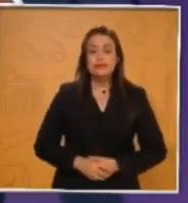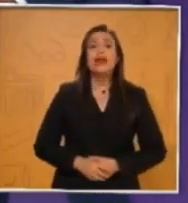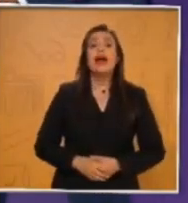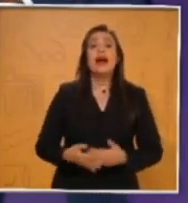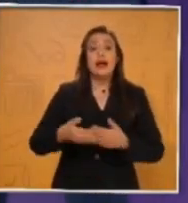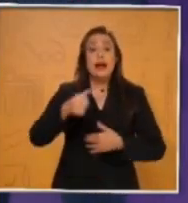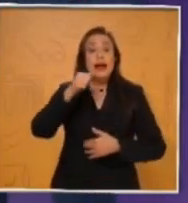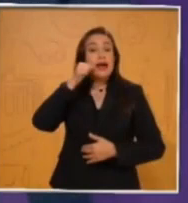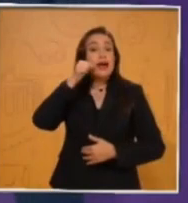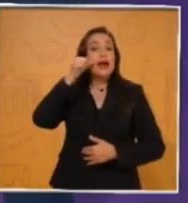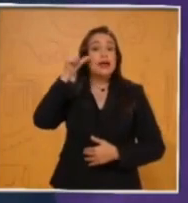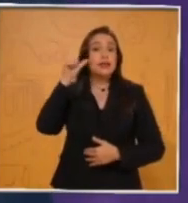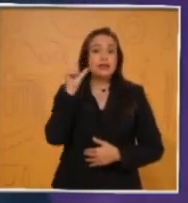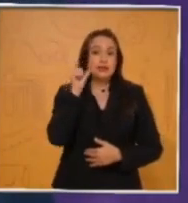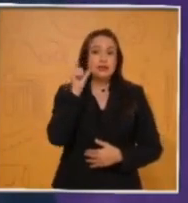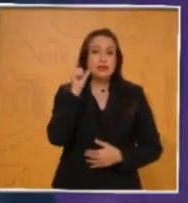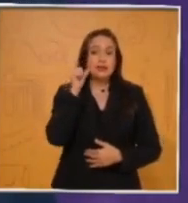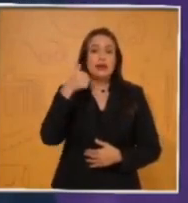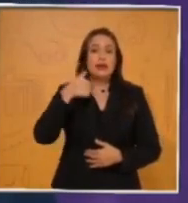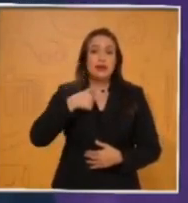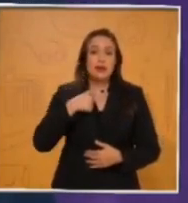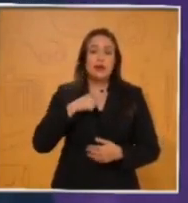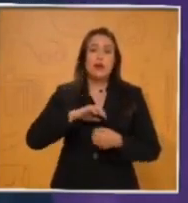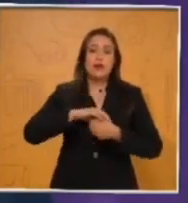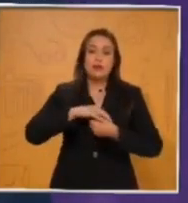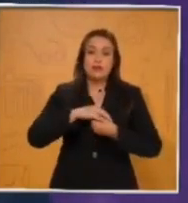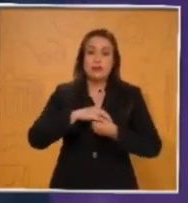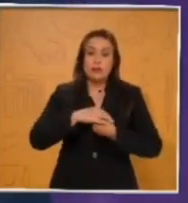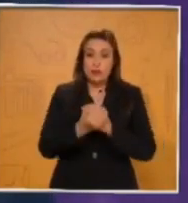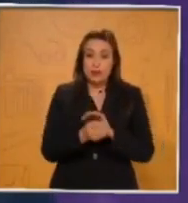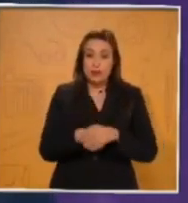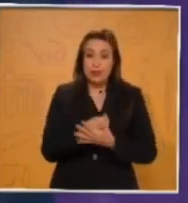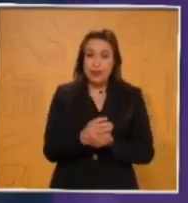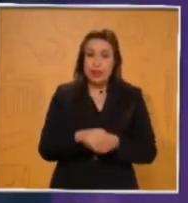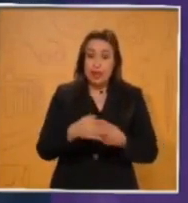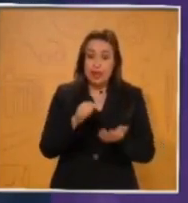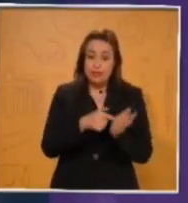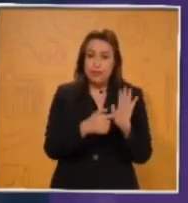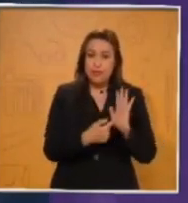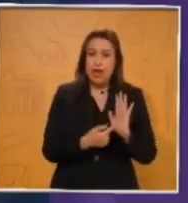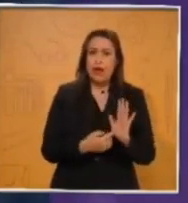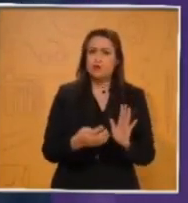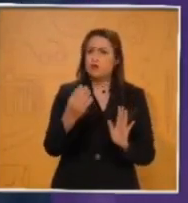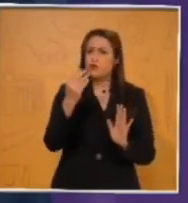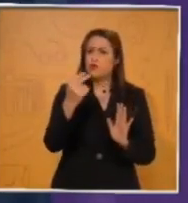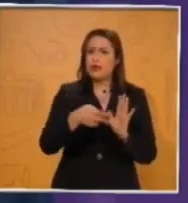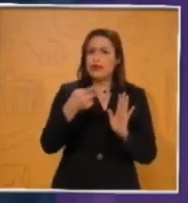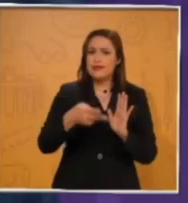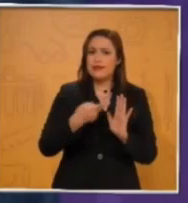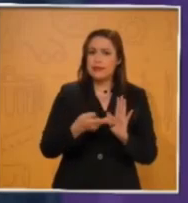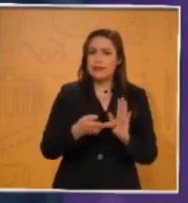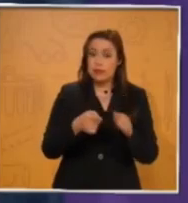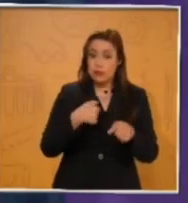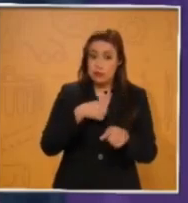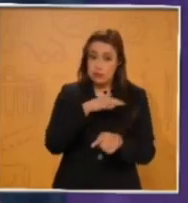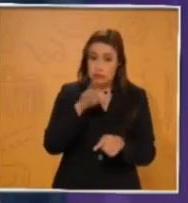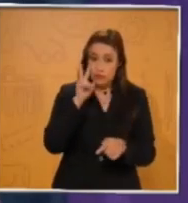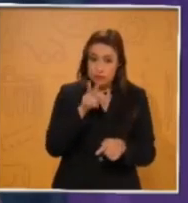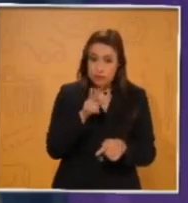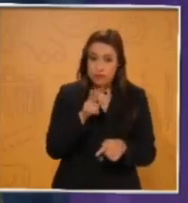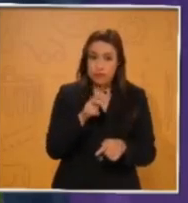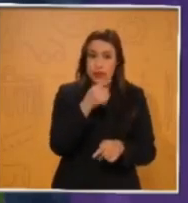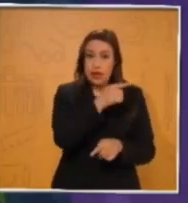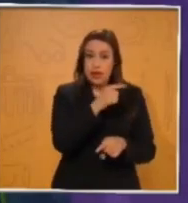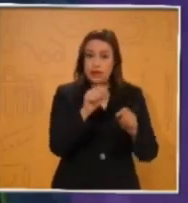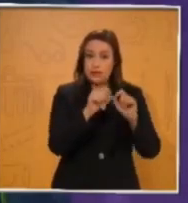Yesterday, I washed my hands 10 times. As you can see in the